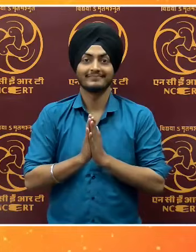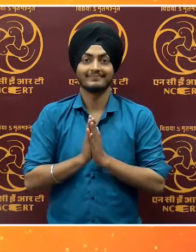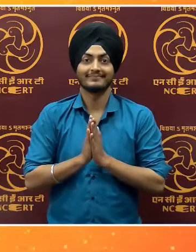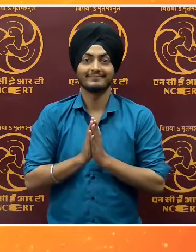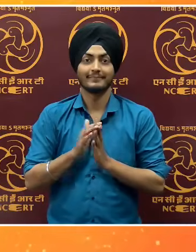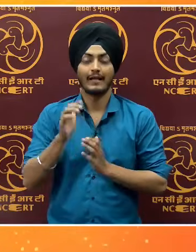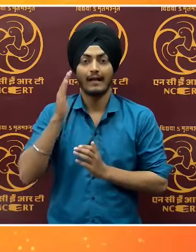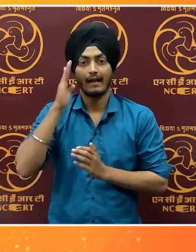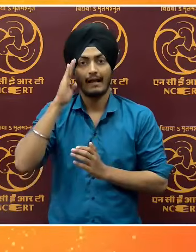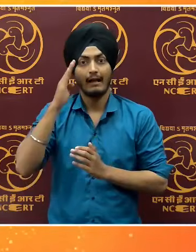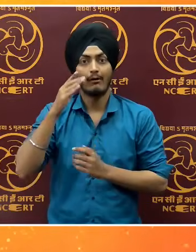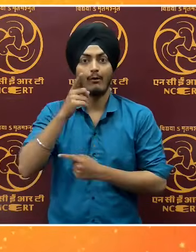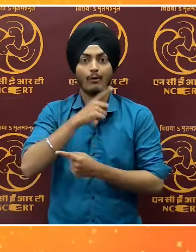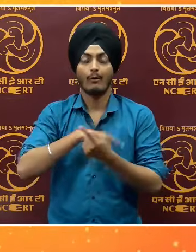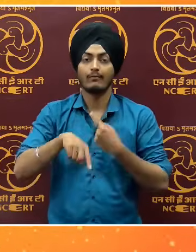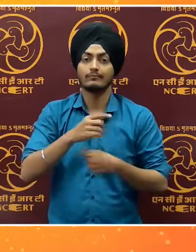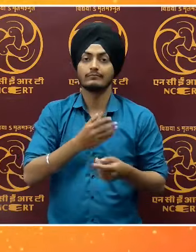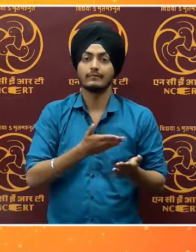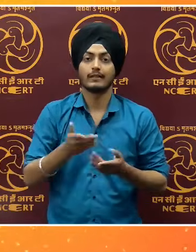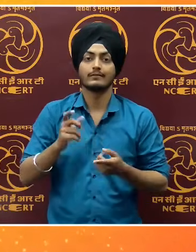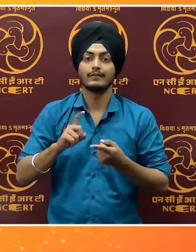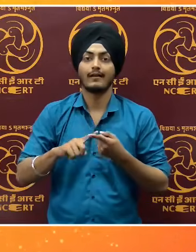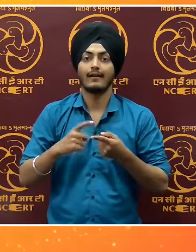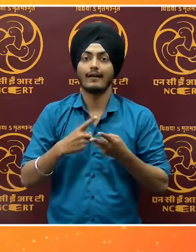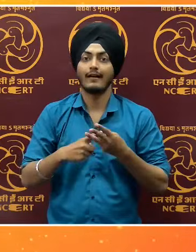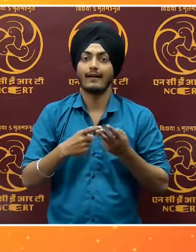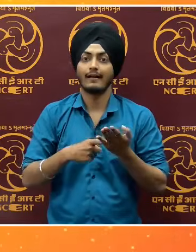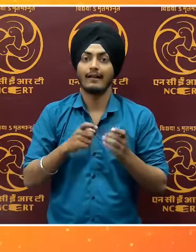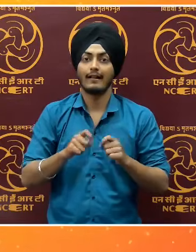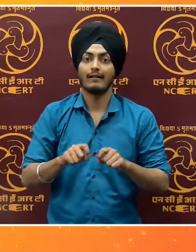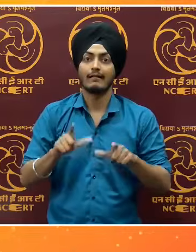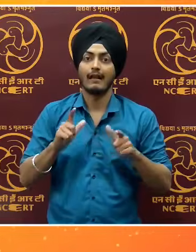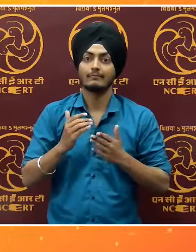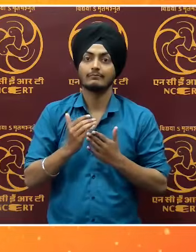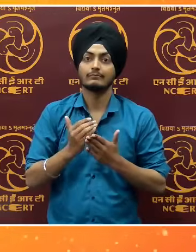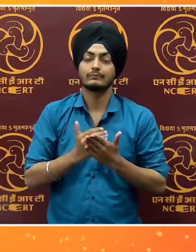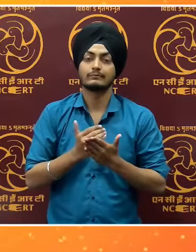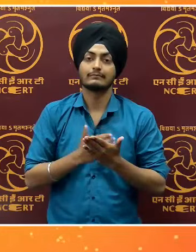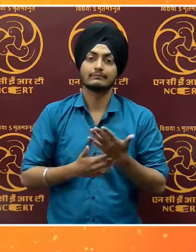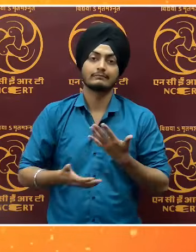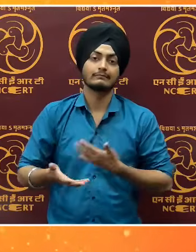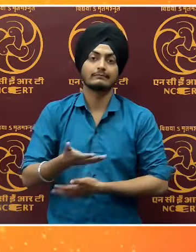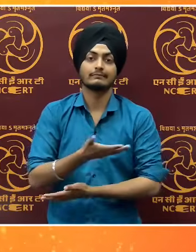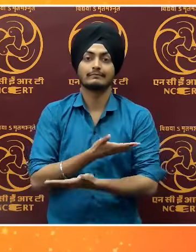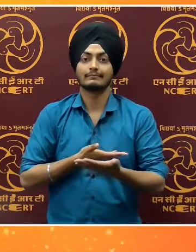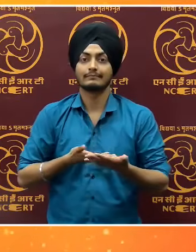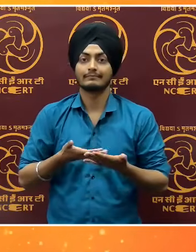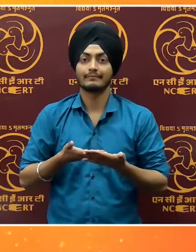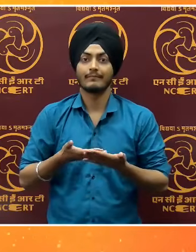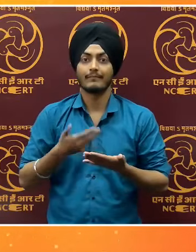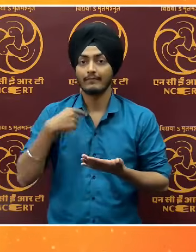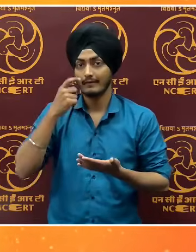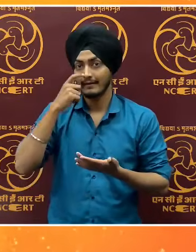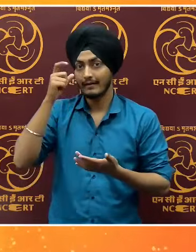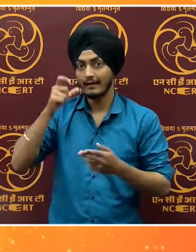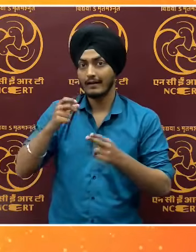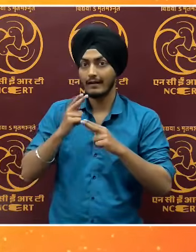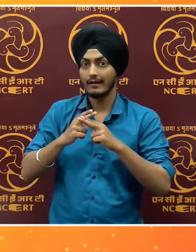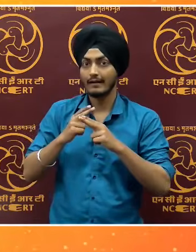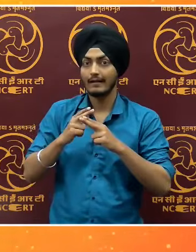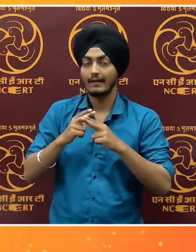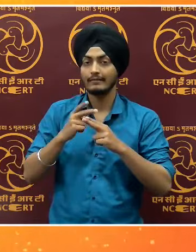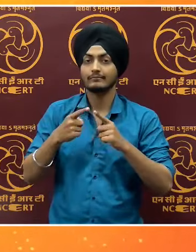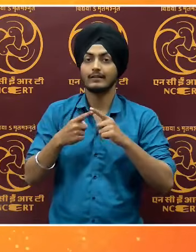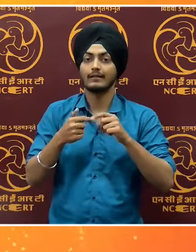Namaskar, hello, and a very warm welcome to CIET NCERT's live phone-in interactive program. I'm Tanvi Khurana, and this is a